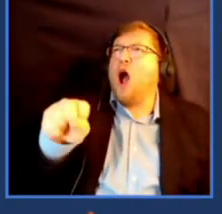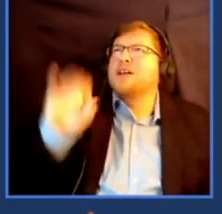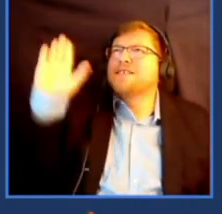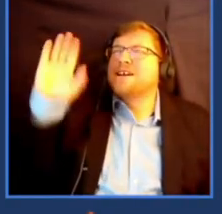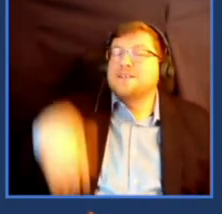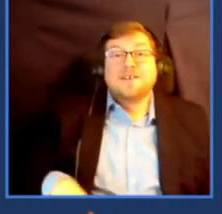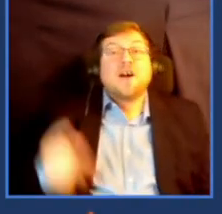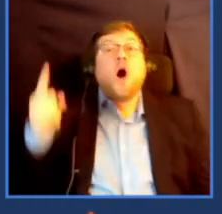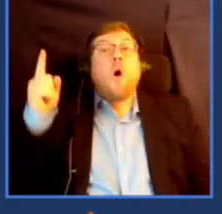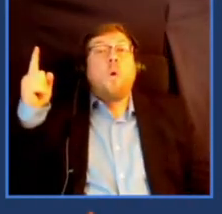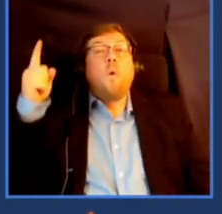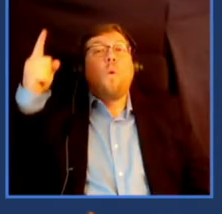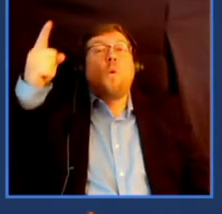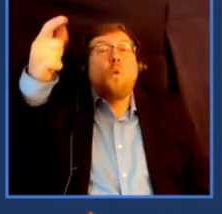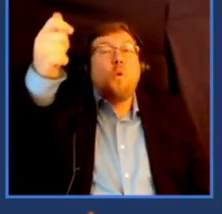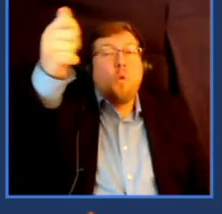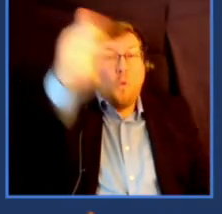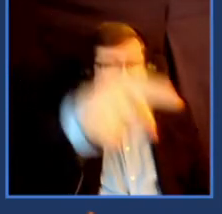Waycross, Georgia.